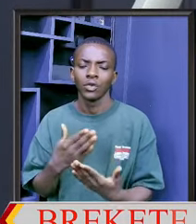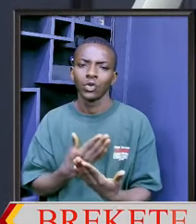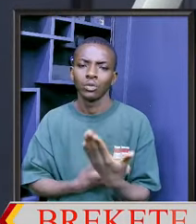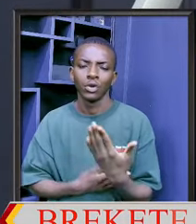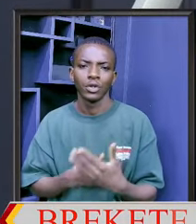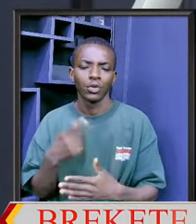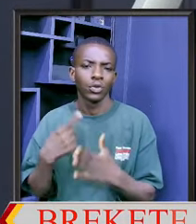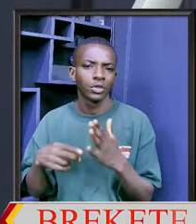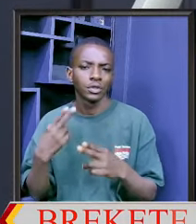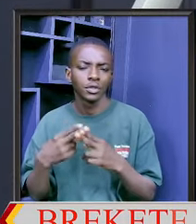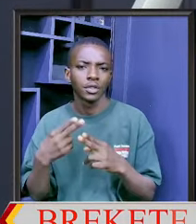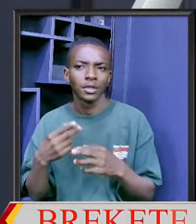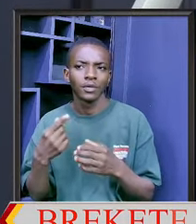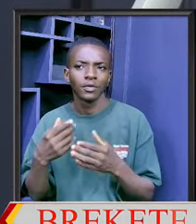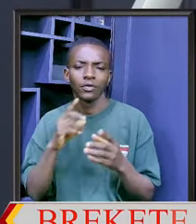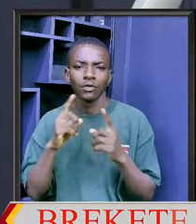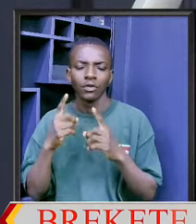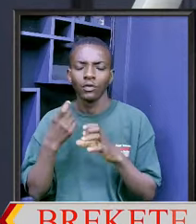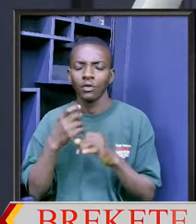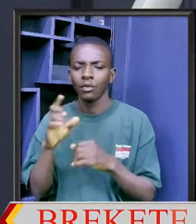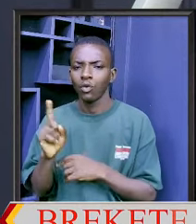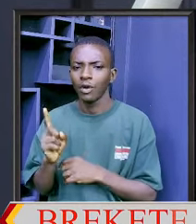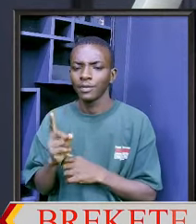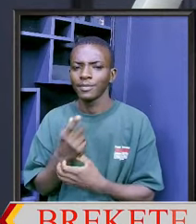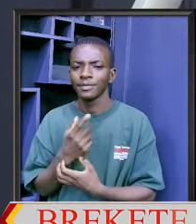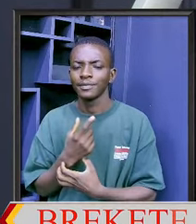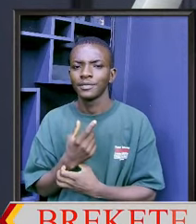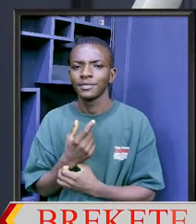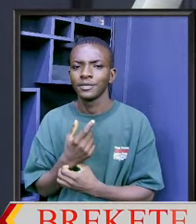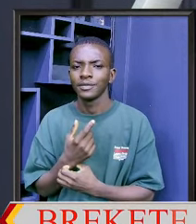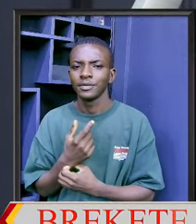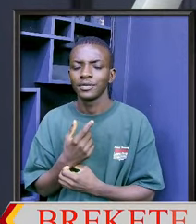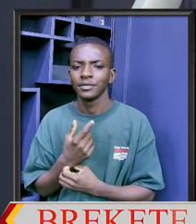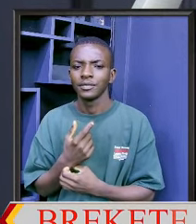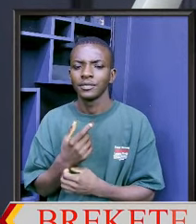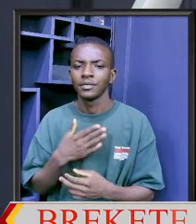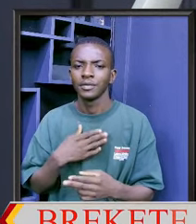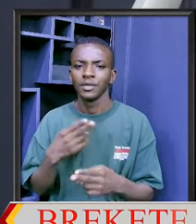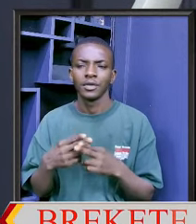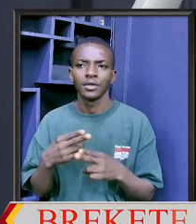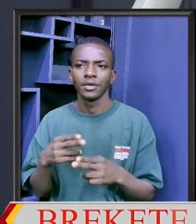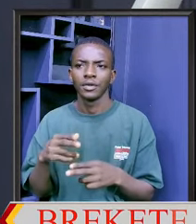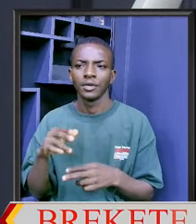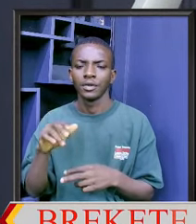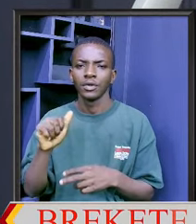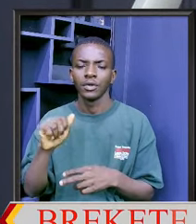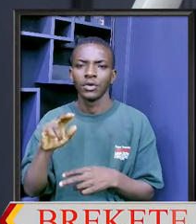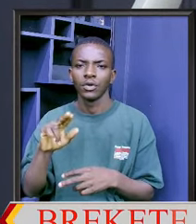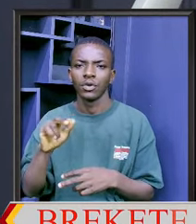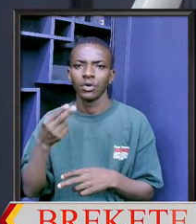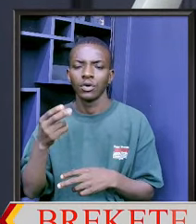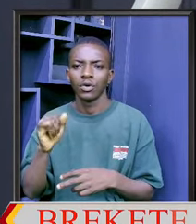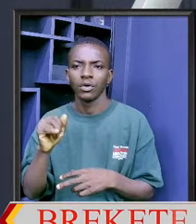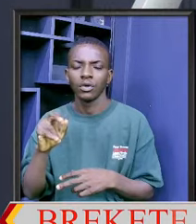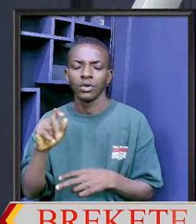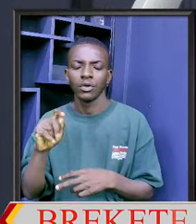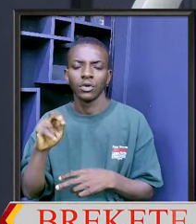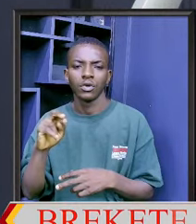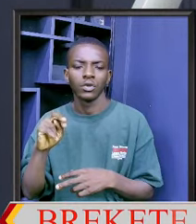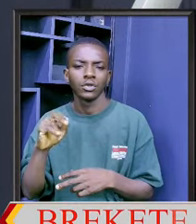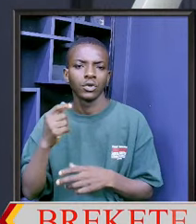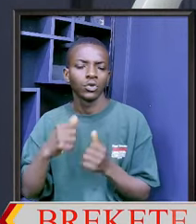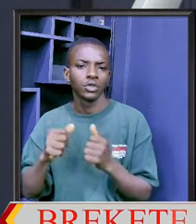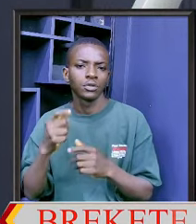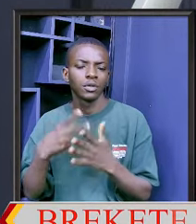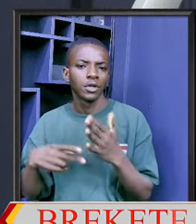sir. Morning, sir. Waiting be your name. Where you they not from? Waiting be your contributor? My name is Augustine from Kaduna State. Which